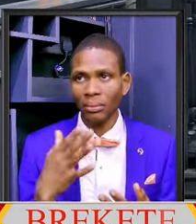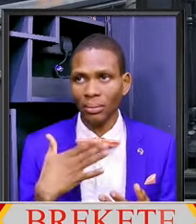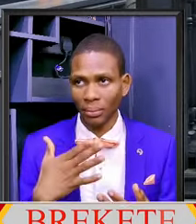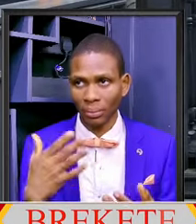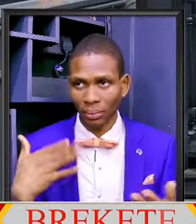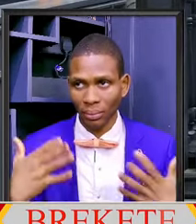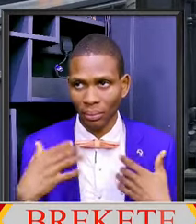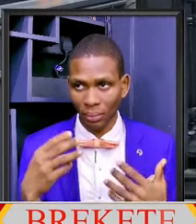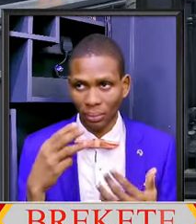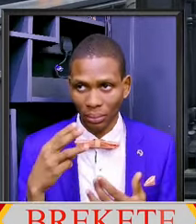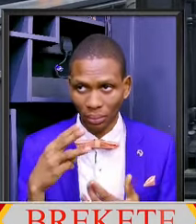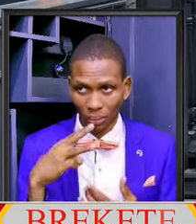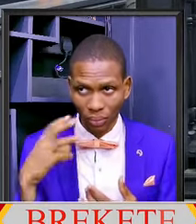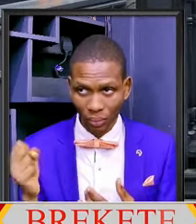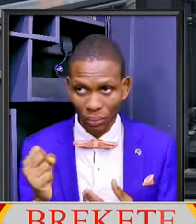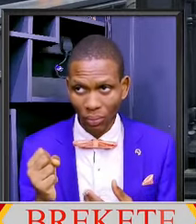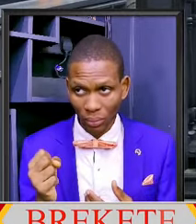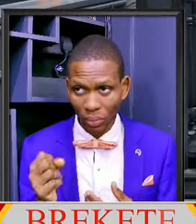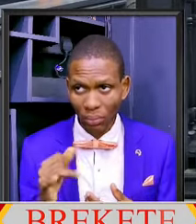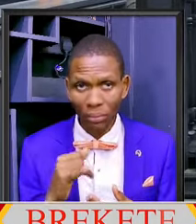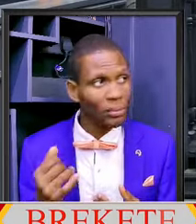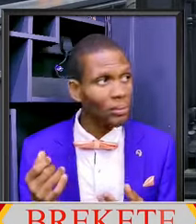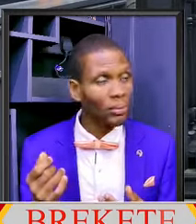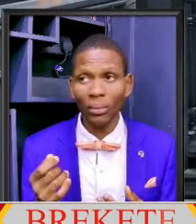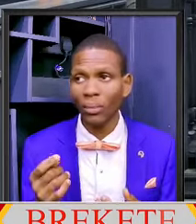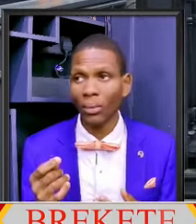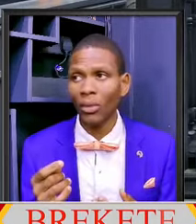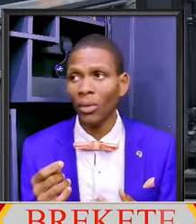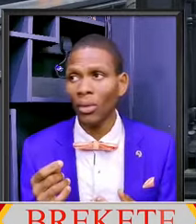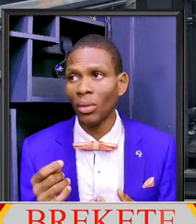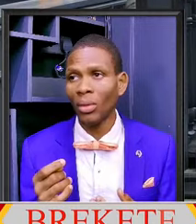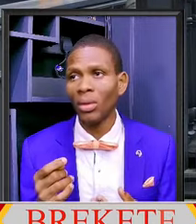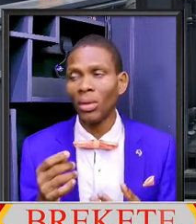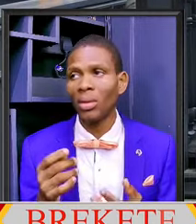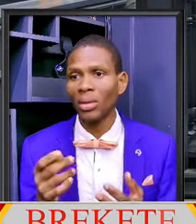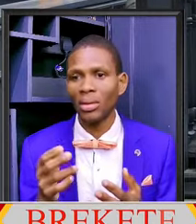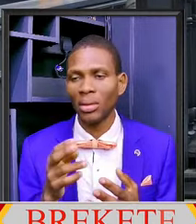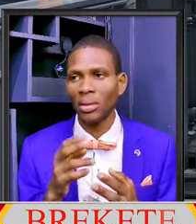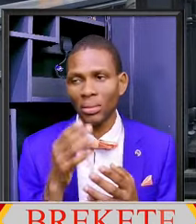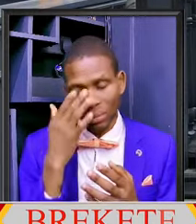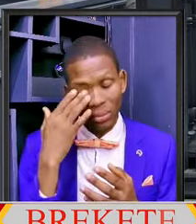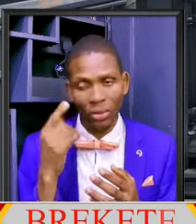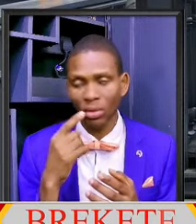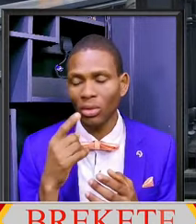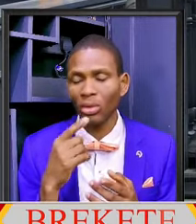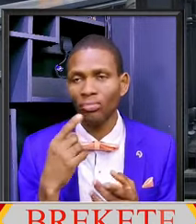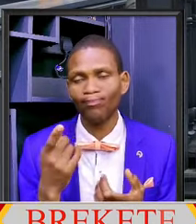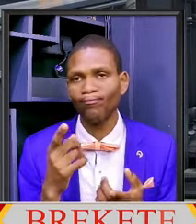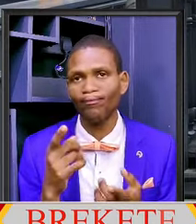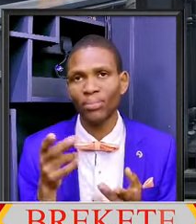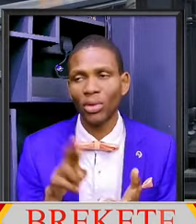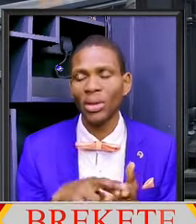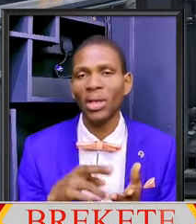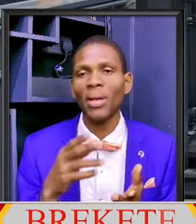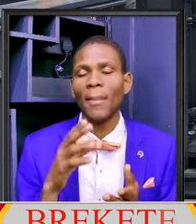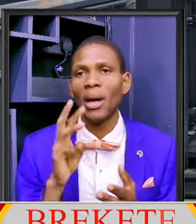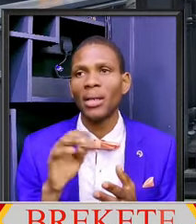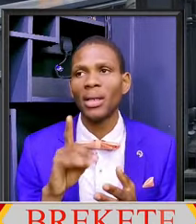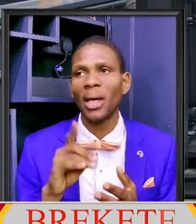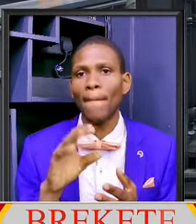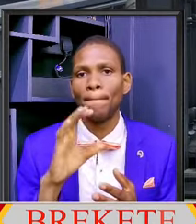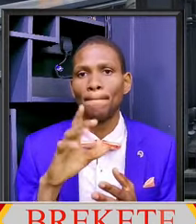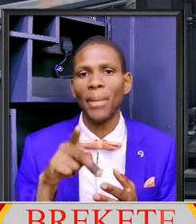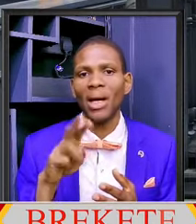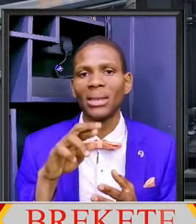was is the fact that I reported Madam Patricia Orukari, who collected the sum of